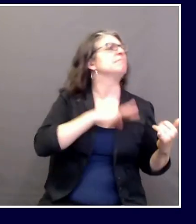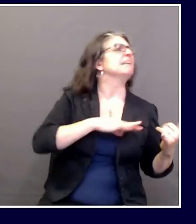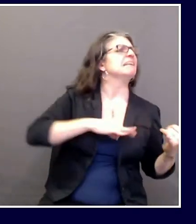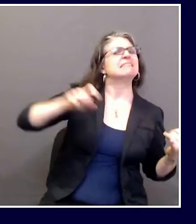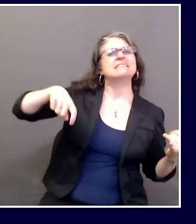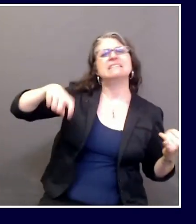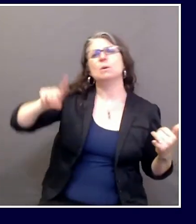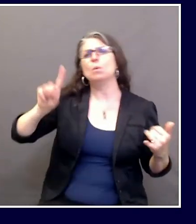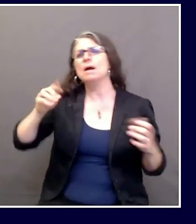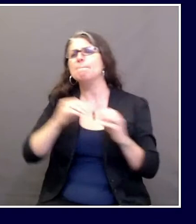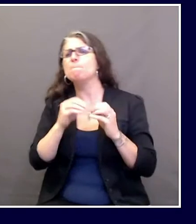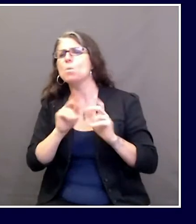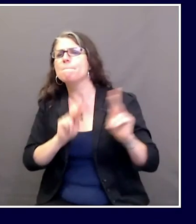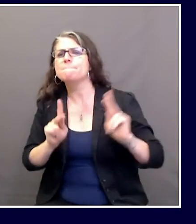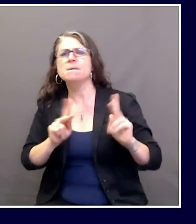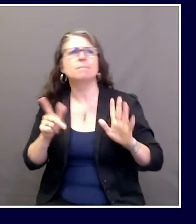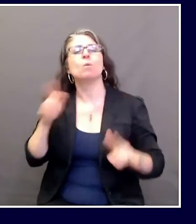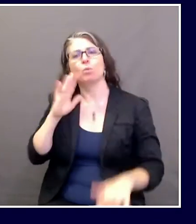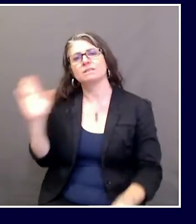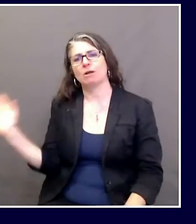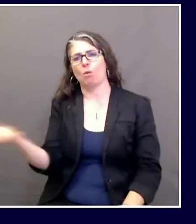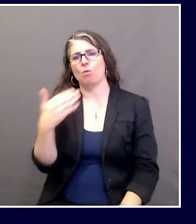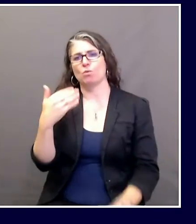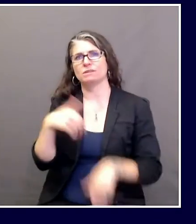work that unit has done thus far.